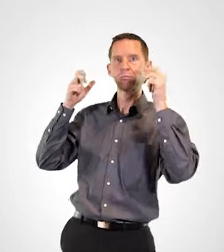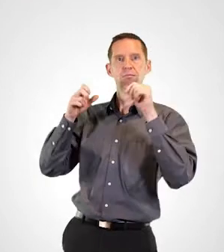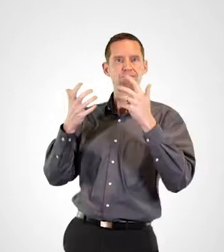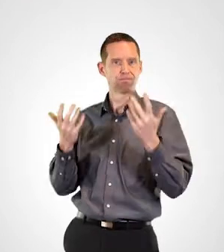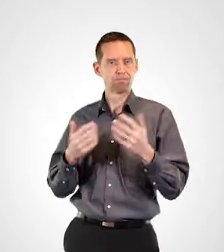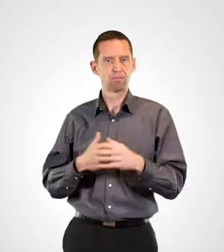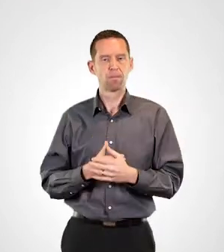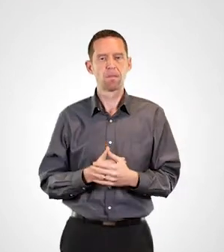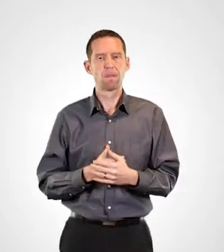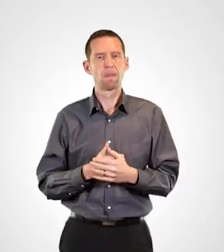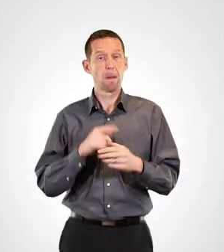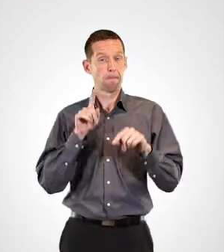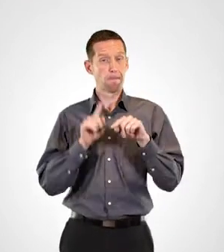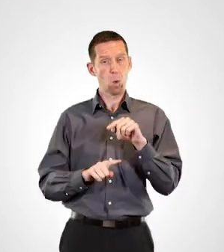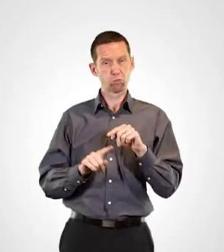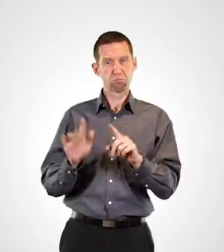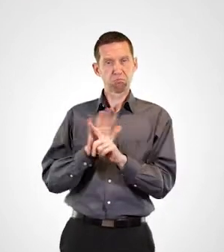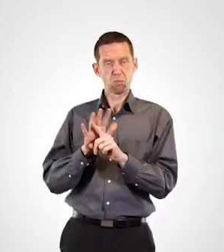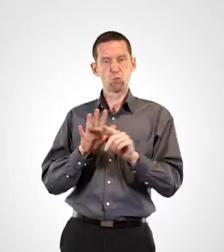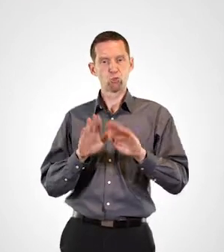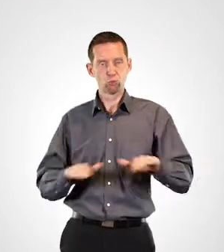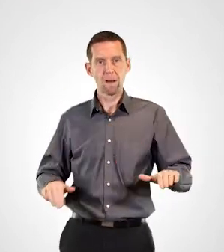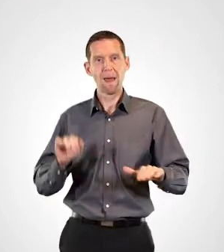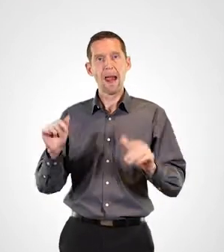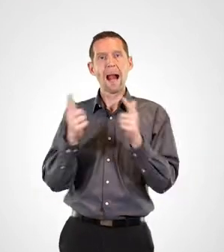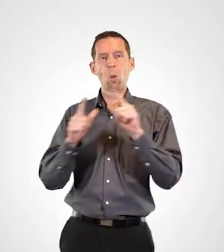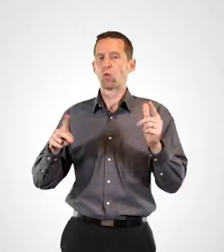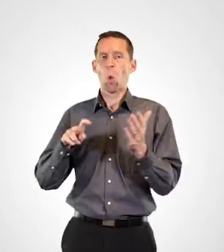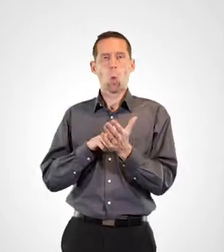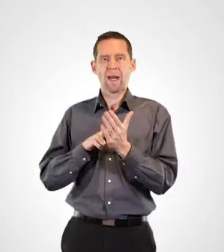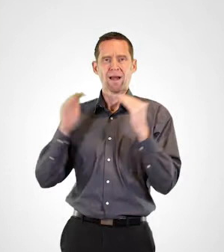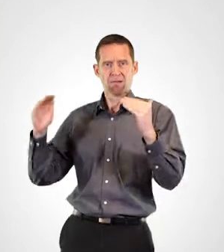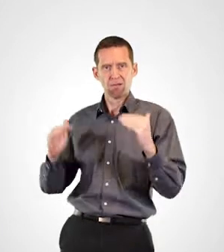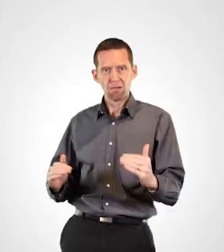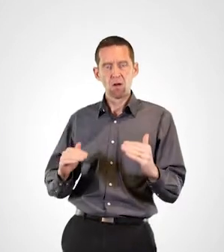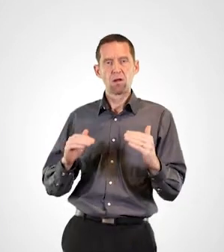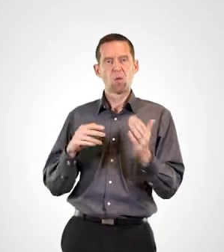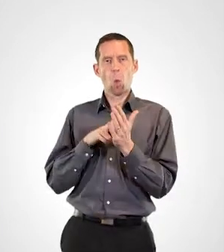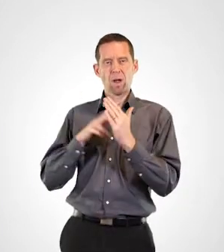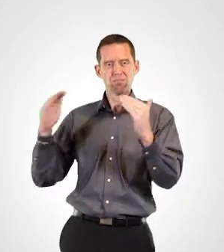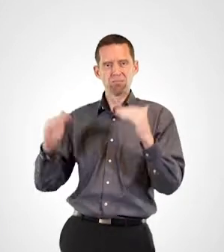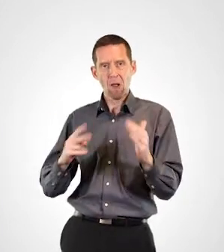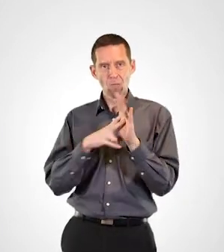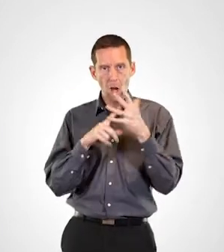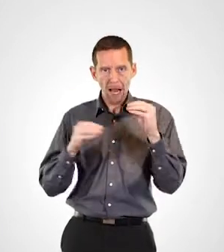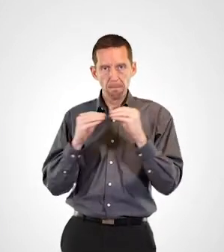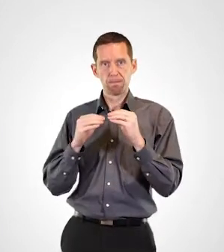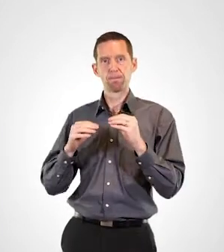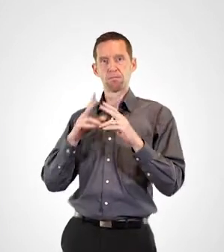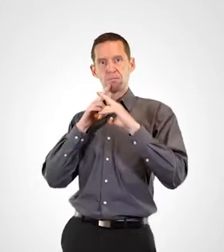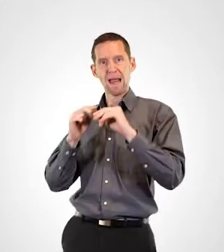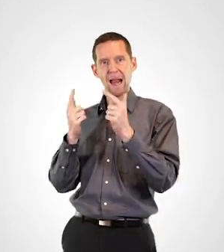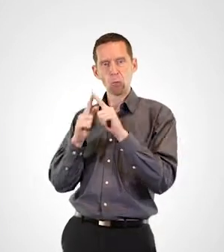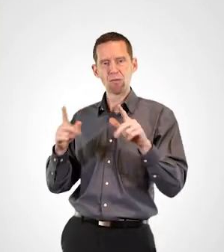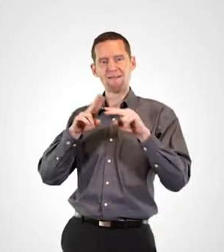concern. They generally, on average, have weaker language, weaker vocabulary, and weaker language in terms of the form